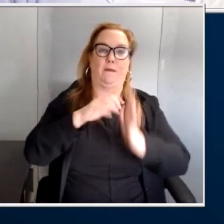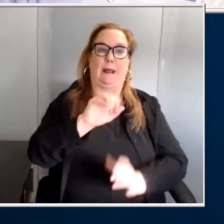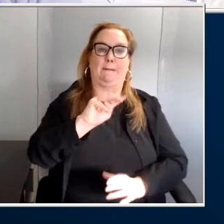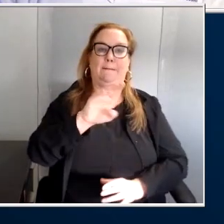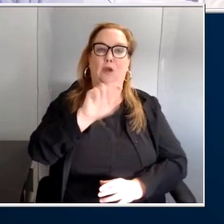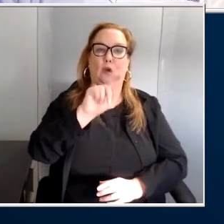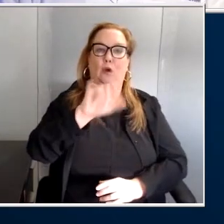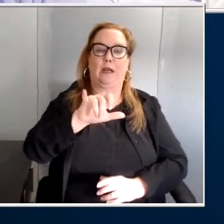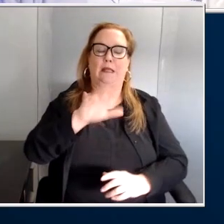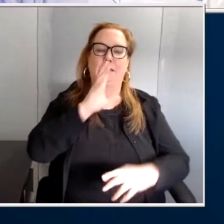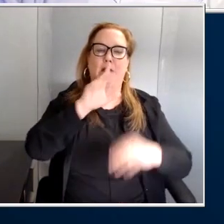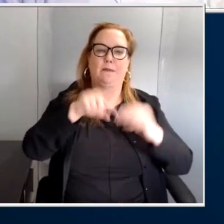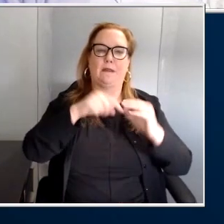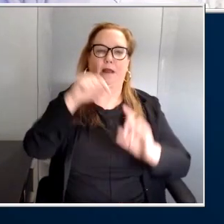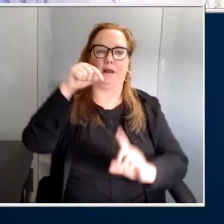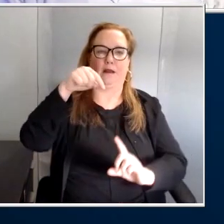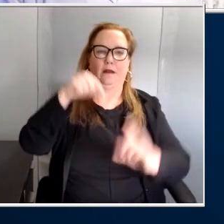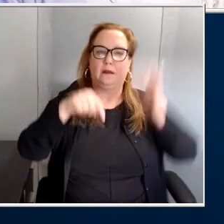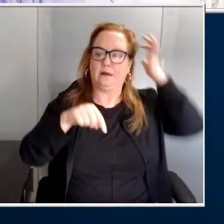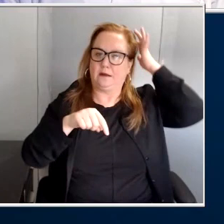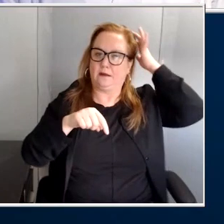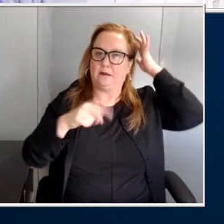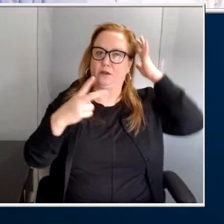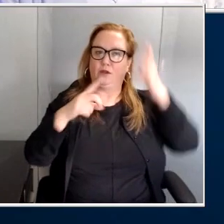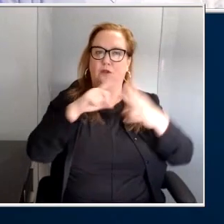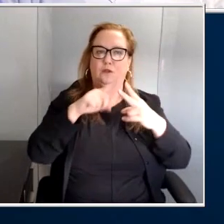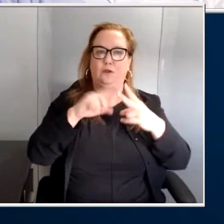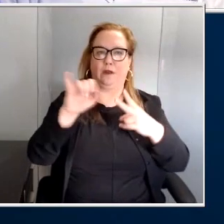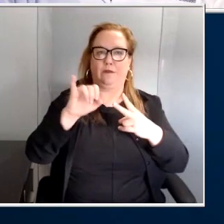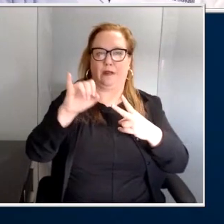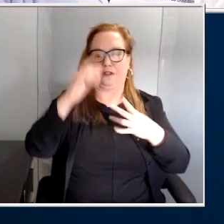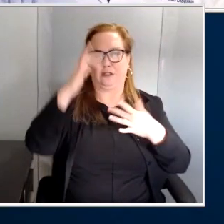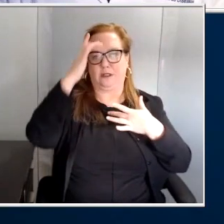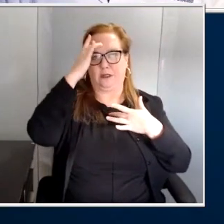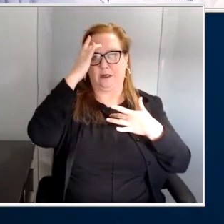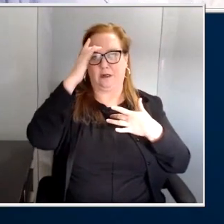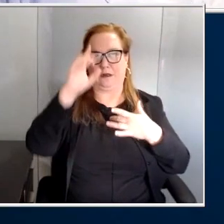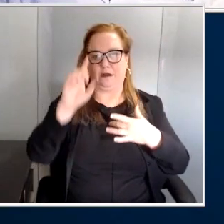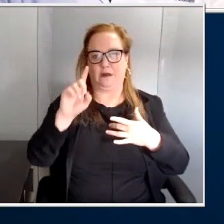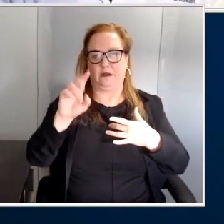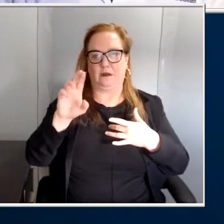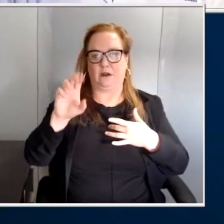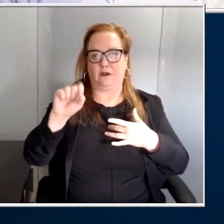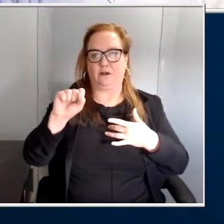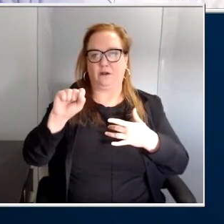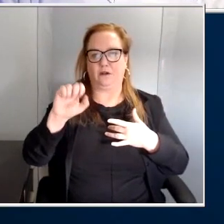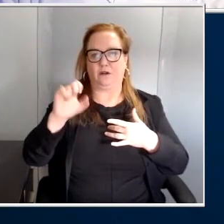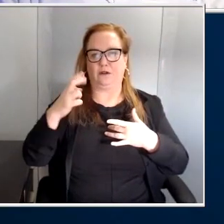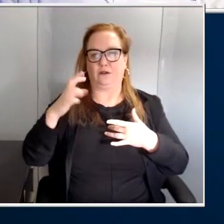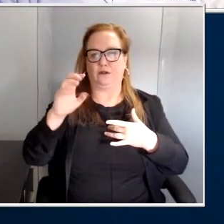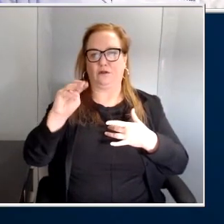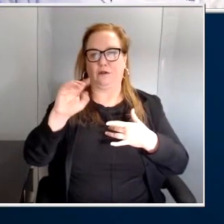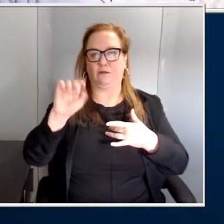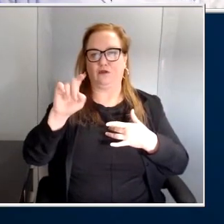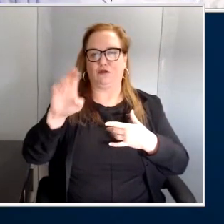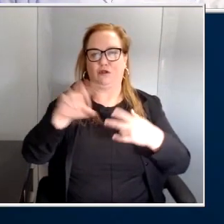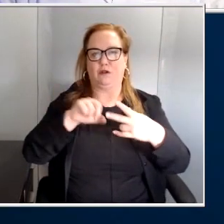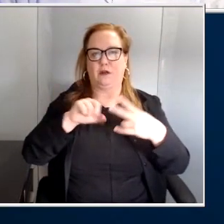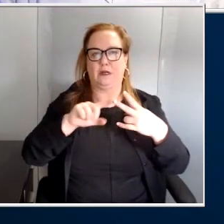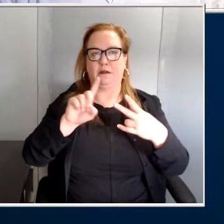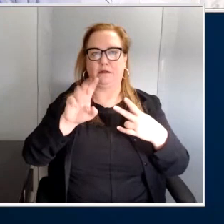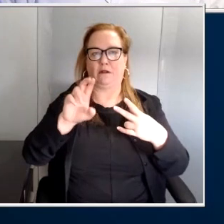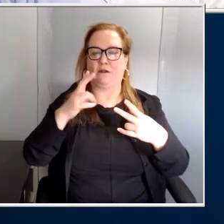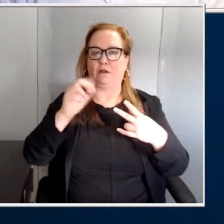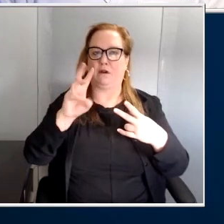that. For this one, I want to turn to our two infectious disease guys here, Dr. Scrimshire, Dr. Hawkinson. First, Hawk. Yeah. Is our immune system